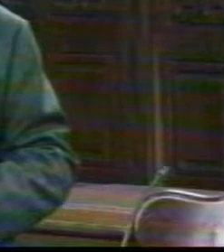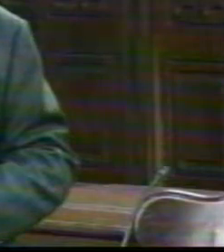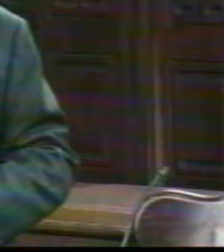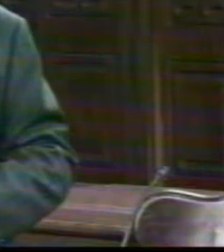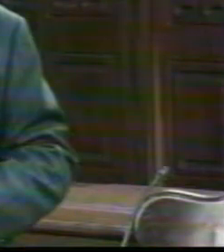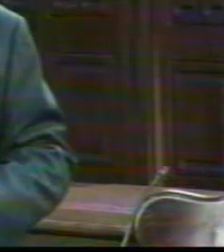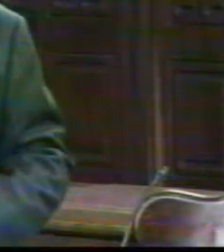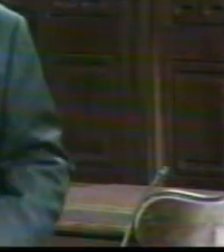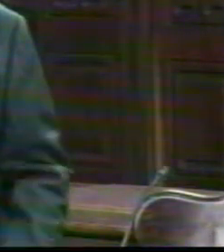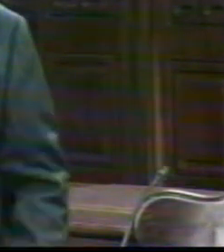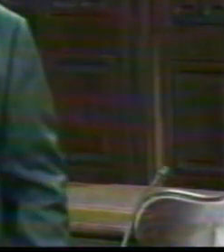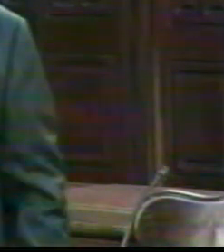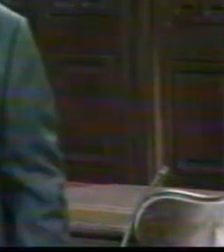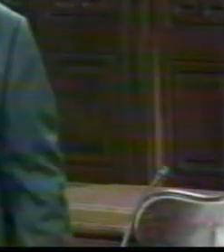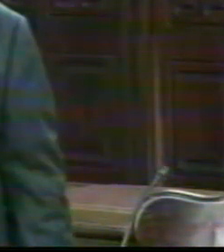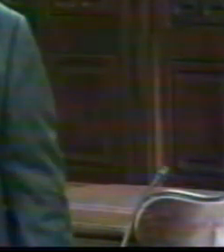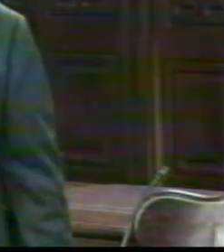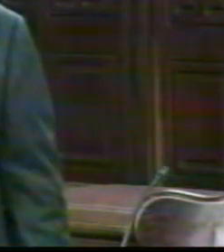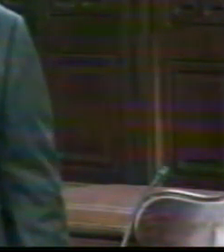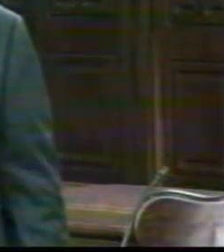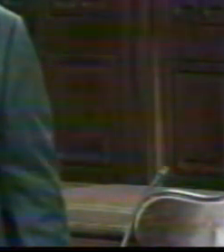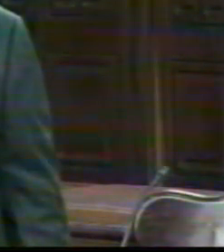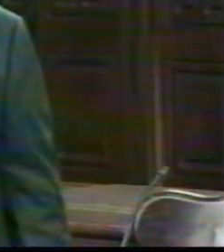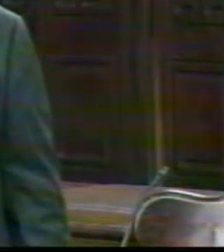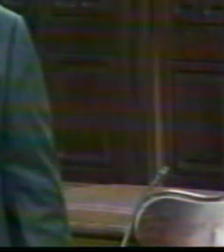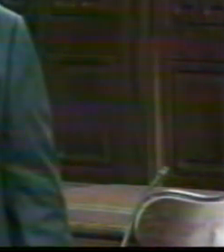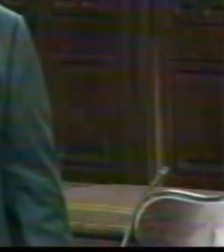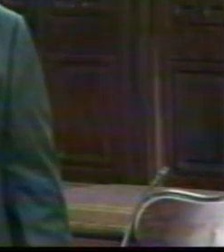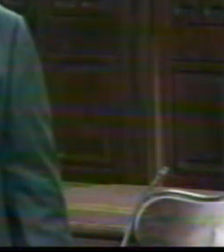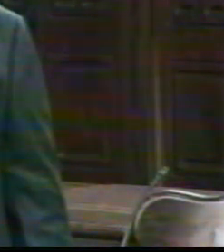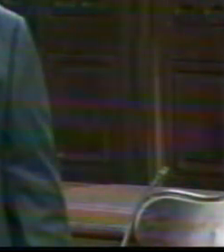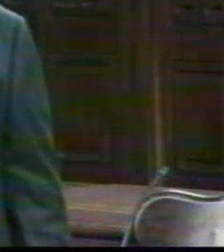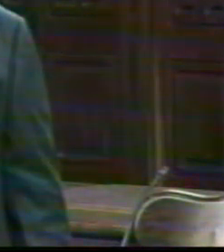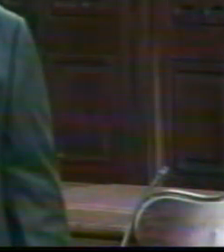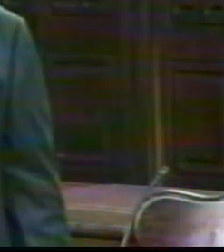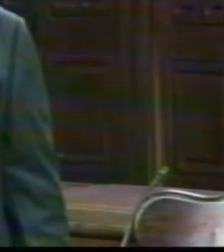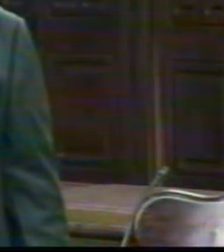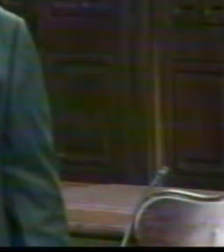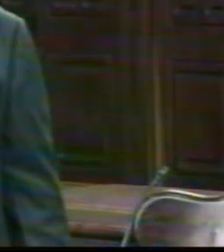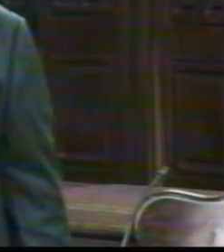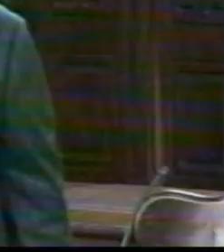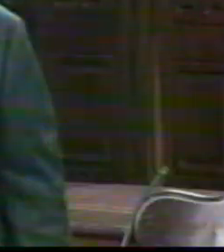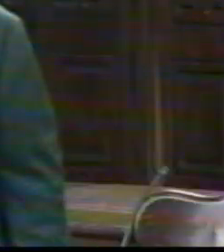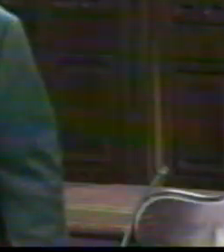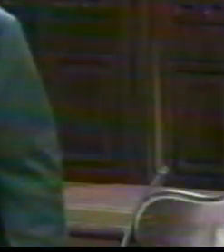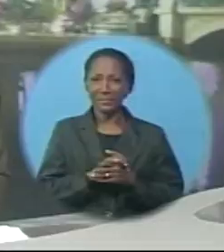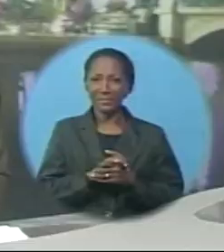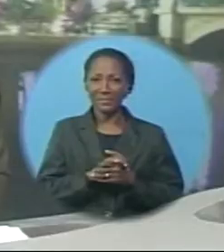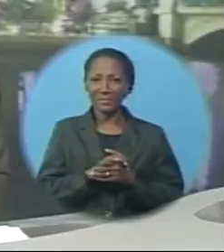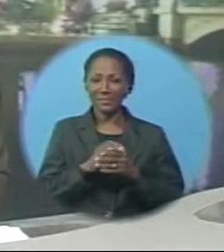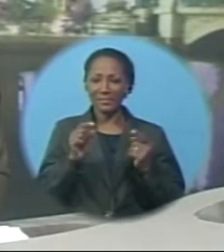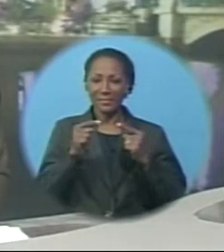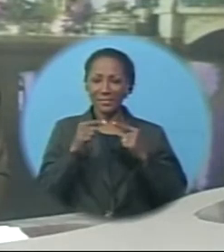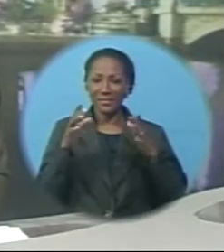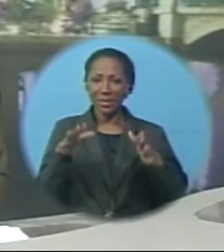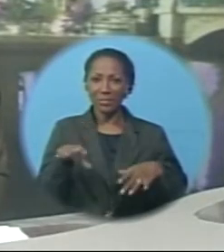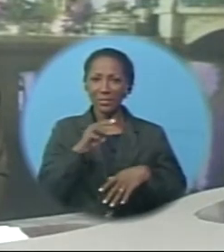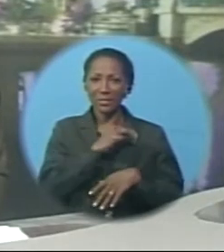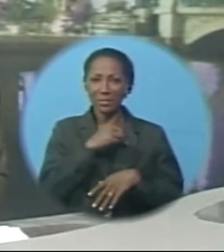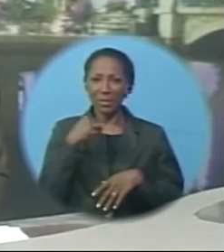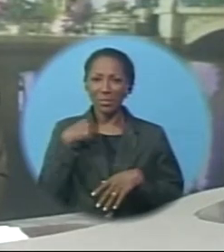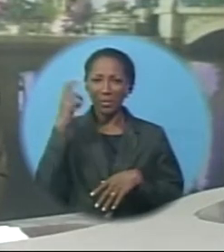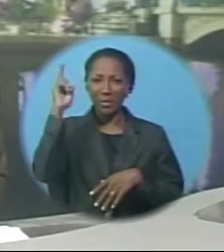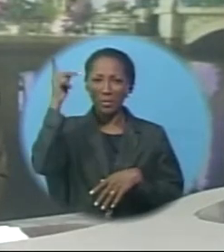so on, you can use that system to look after those needs. Opposition Member